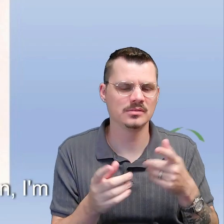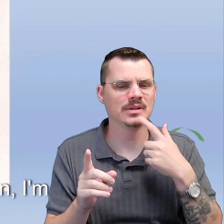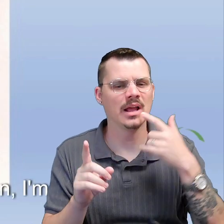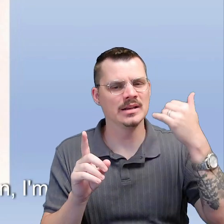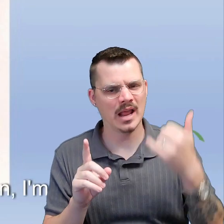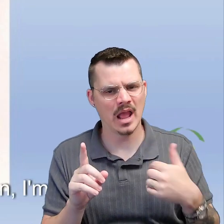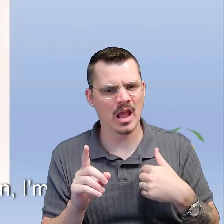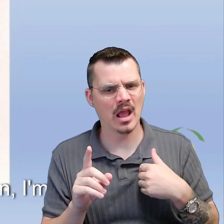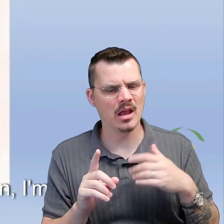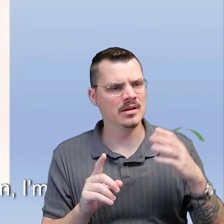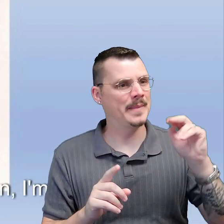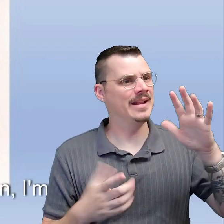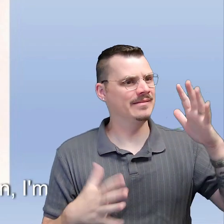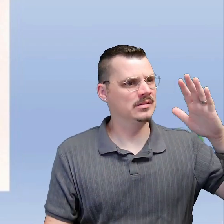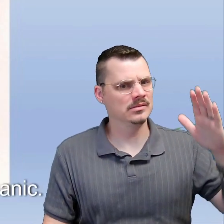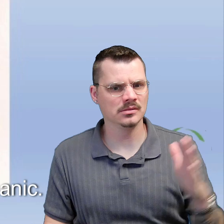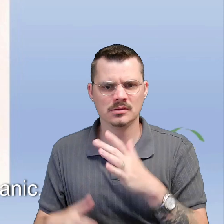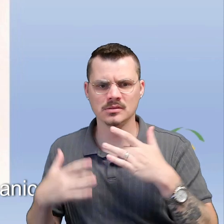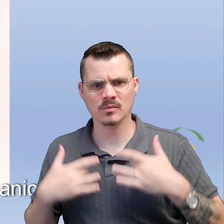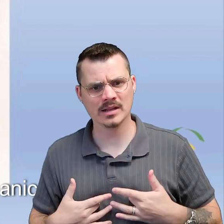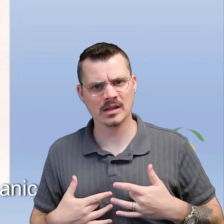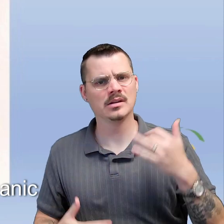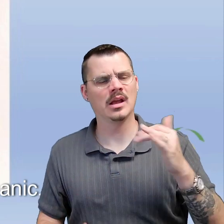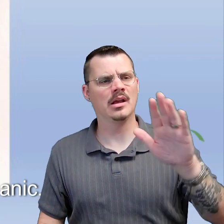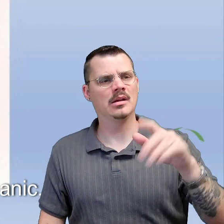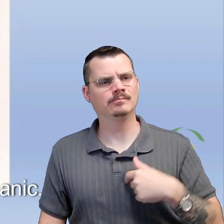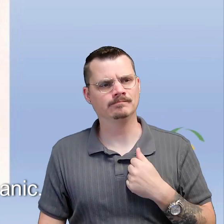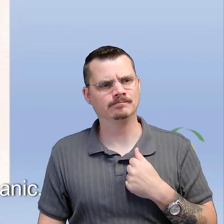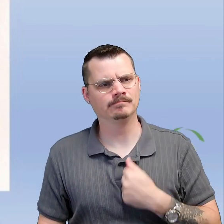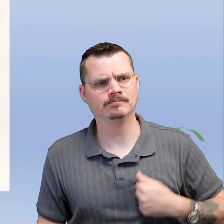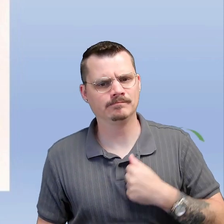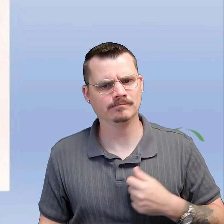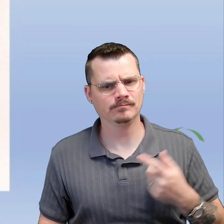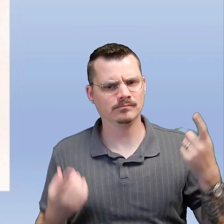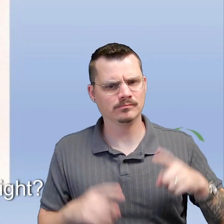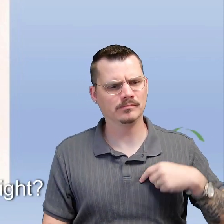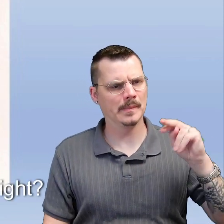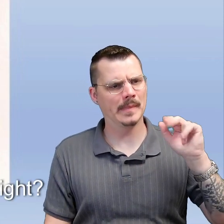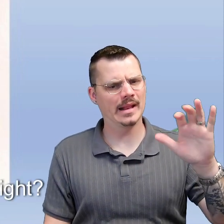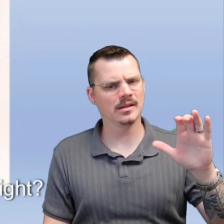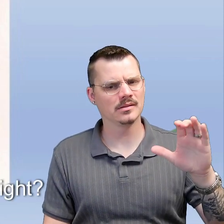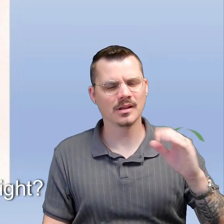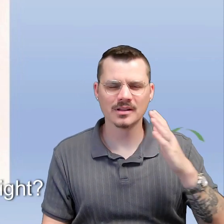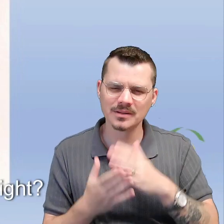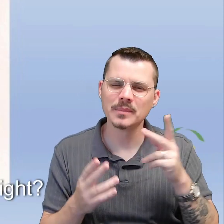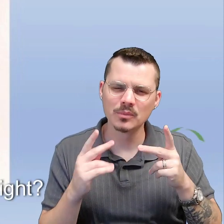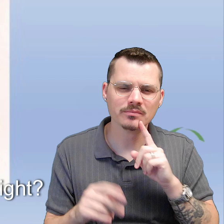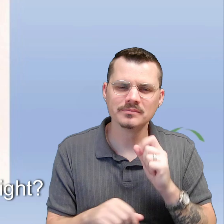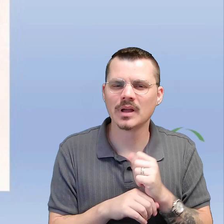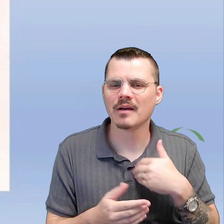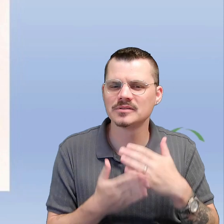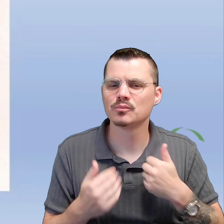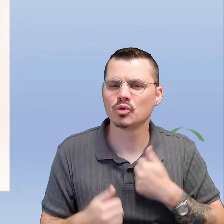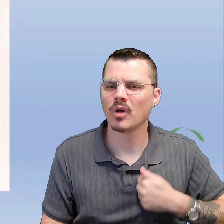now that I've swung back to depression, I'm truly sorry for what I did when I was manic. And sure enough, people do end up with some regrets,